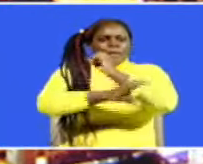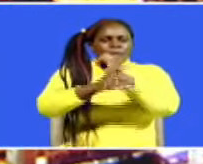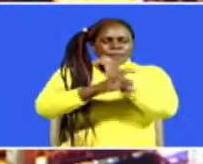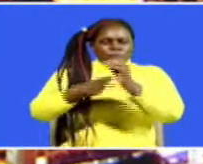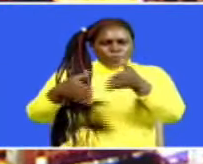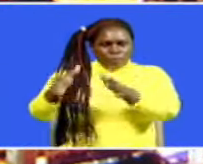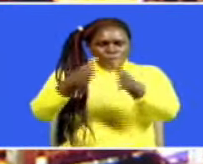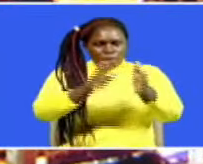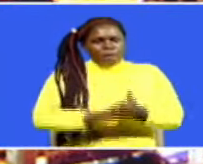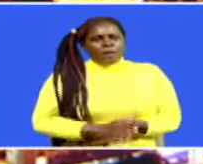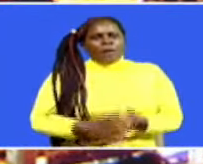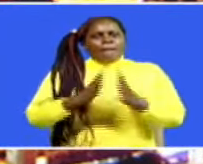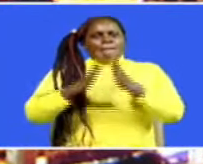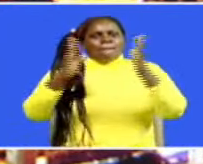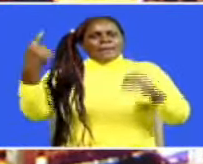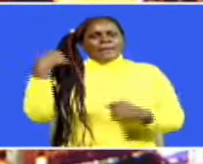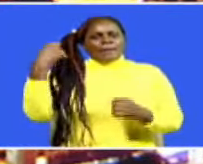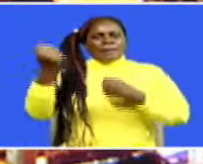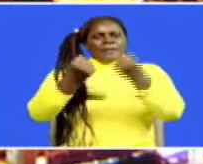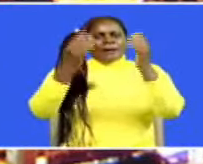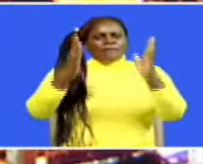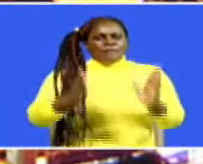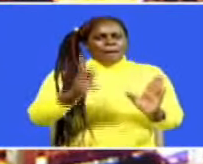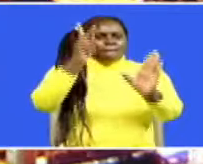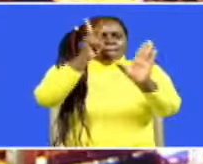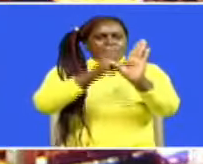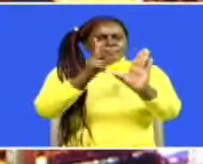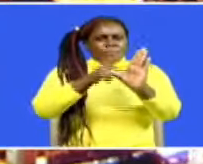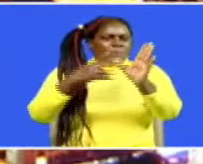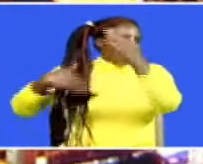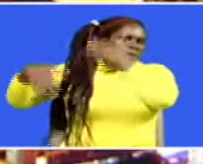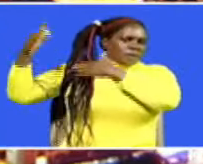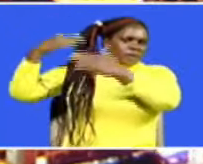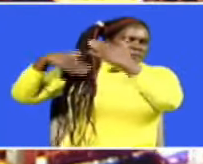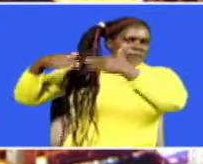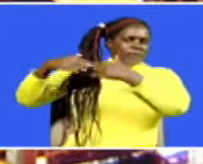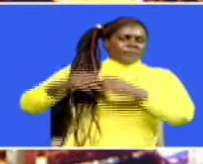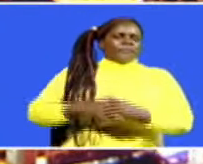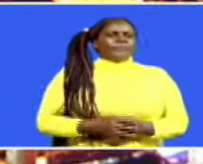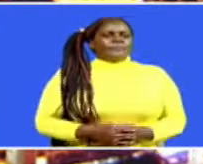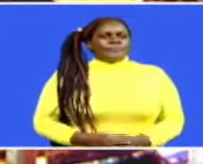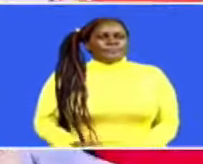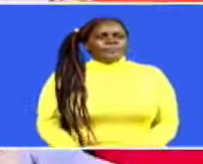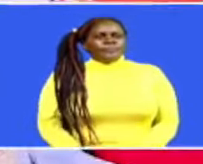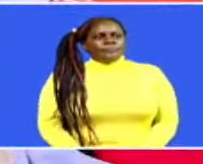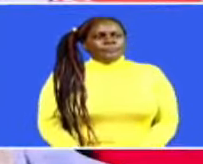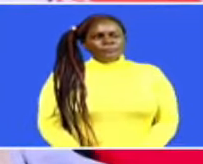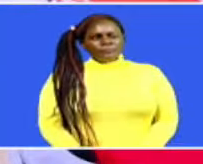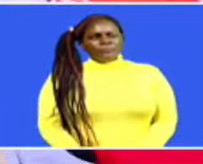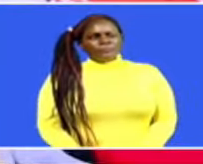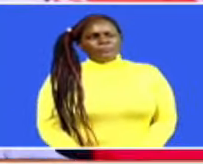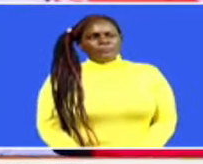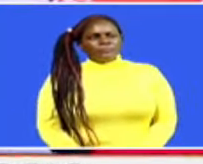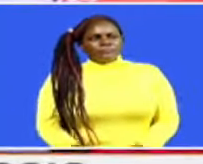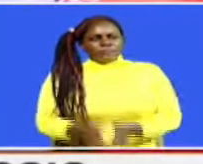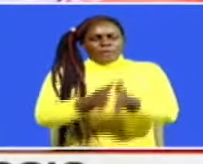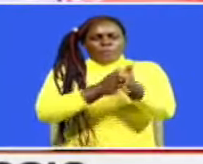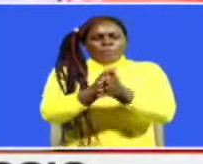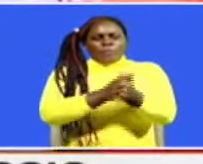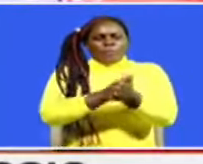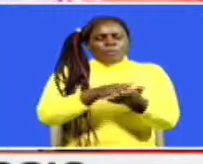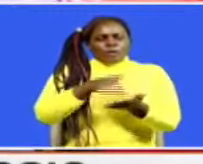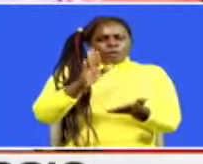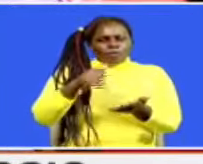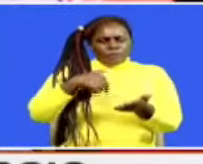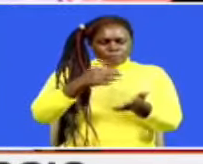route, marking the largest number of driver entries in the history of the Classic Rally. It's getting quite exciting. Don't know whether we're